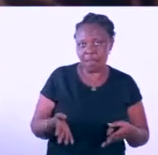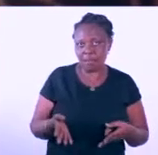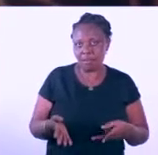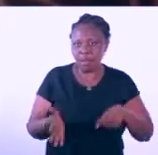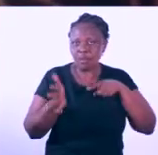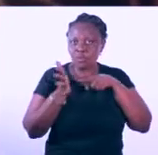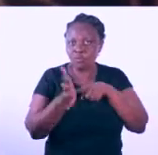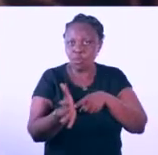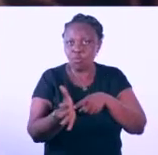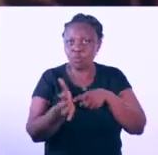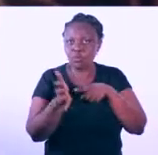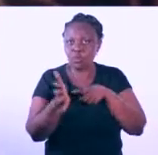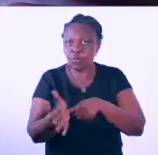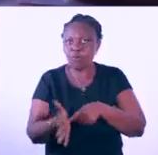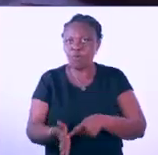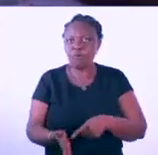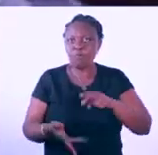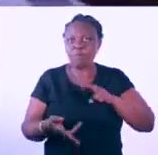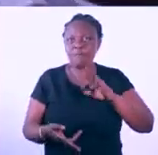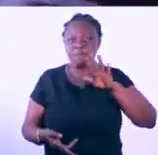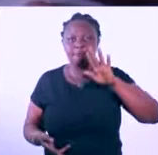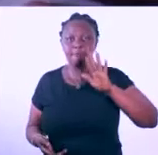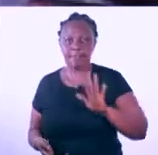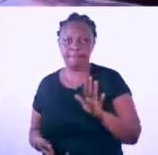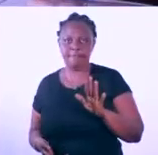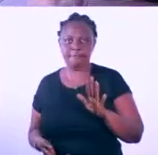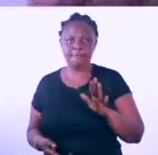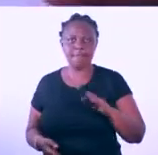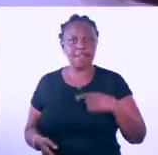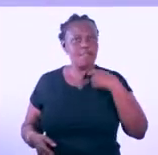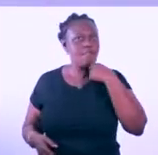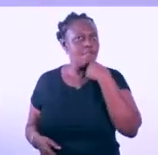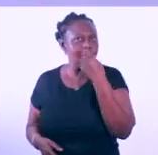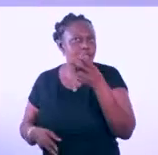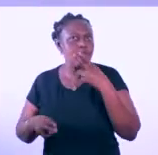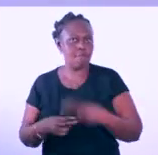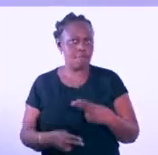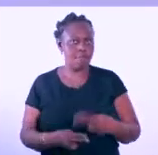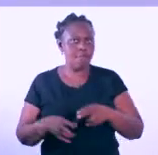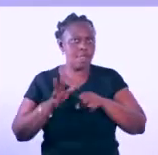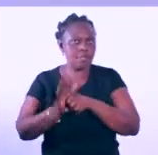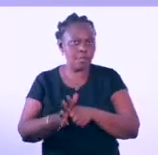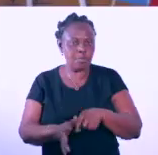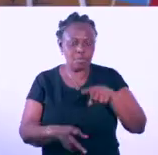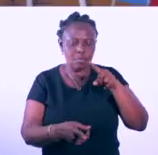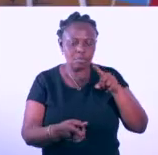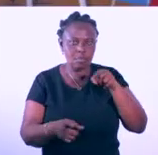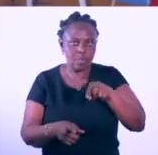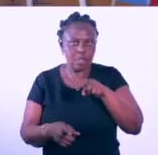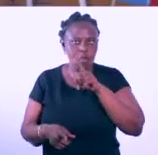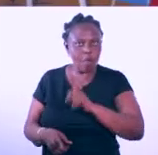Point to 5 of them and mention the number names for me.